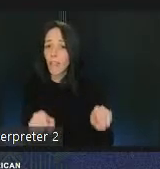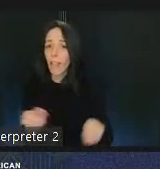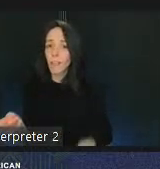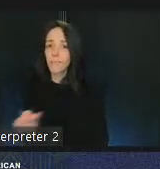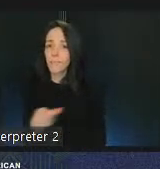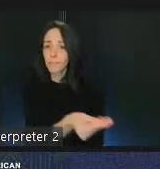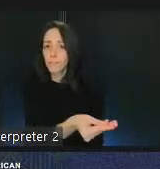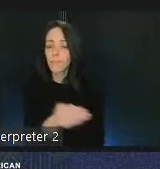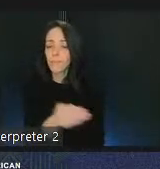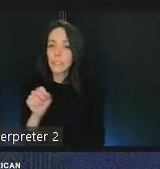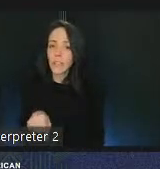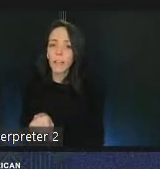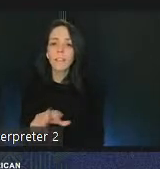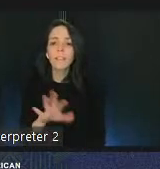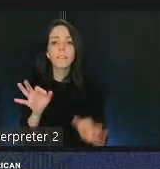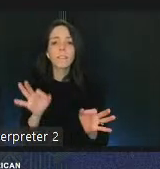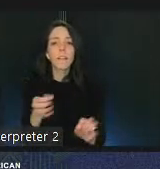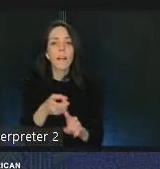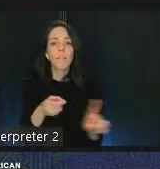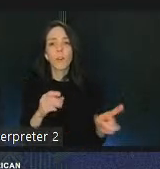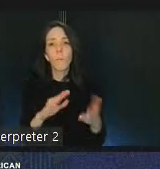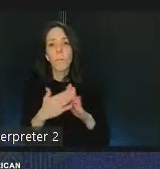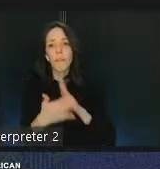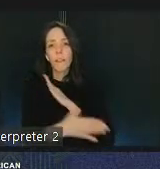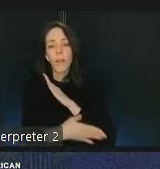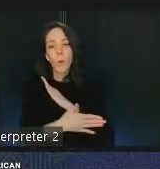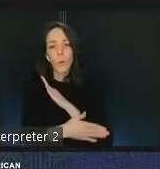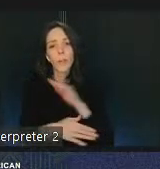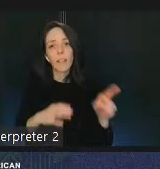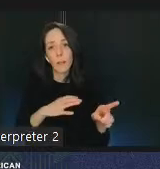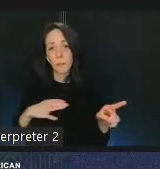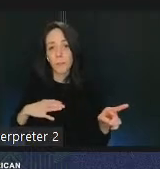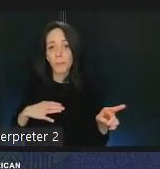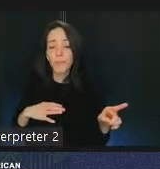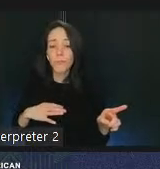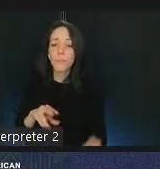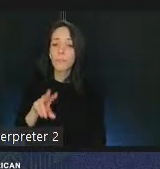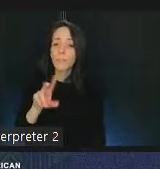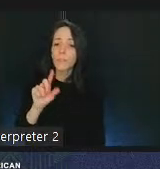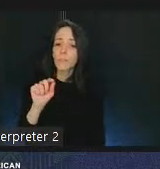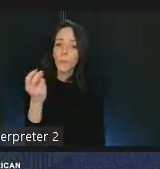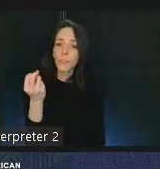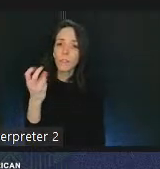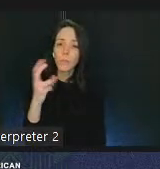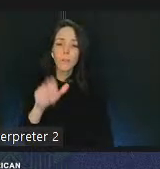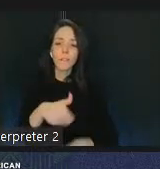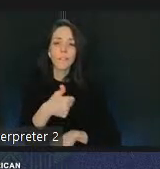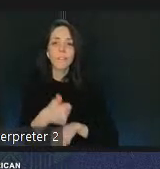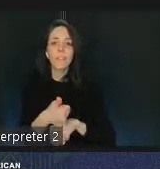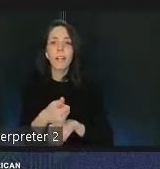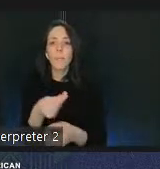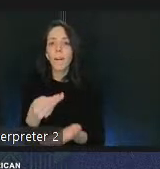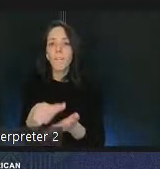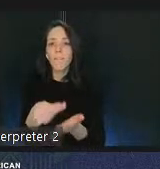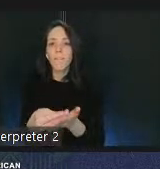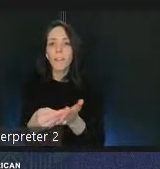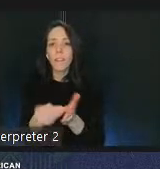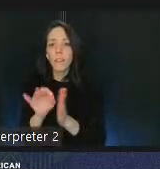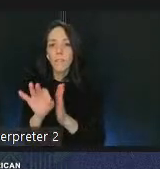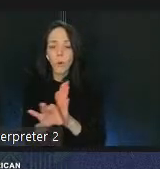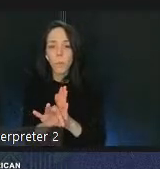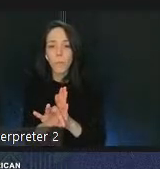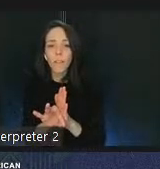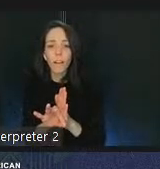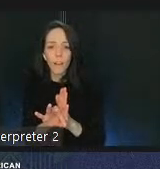County Commissioners. In 2012, the Board of County Commissioners implemented a funding formula to assist conciliation to maintain